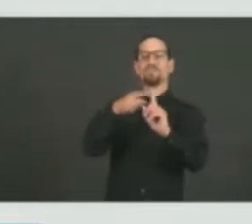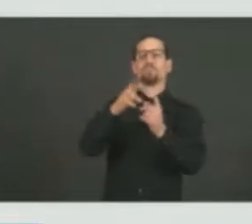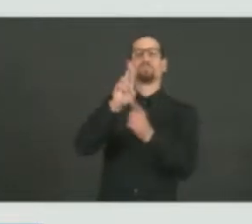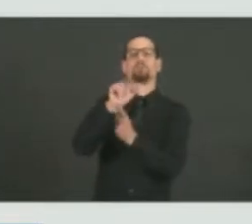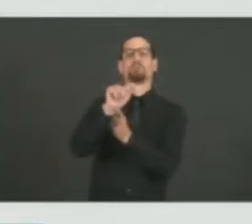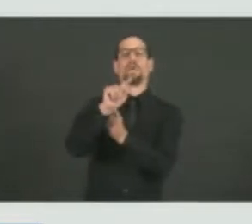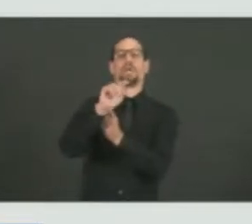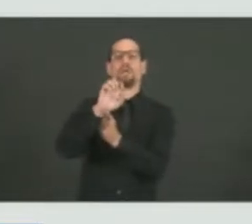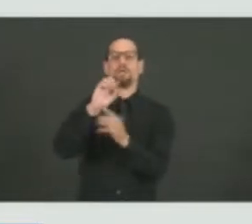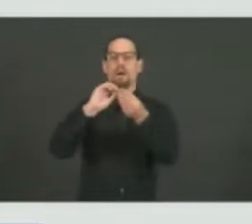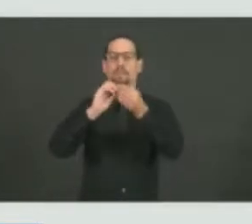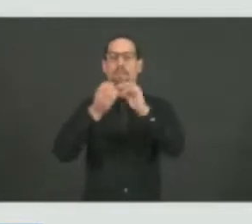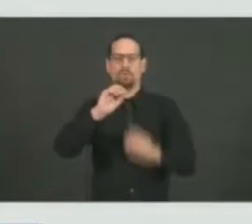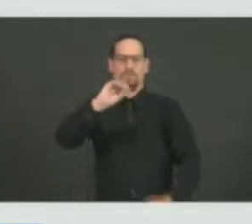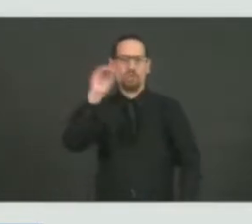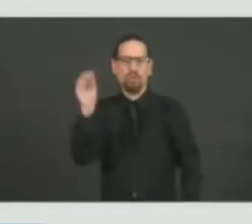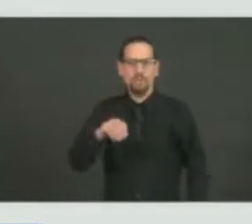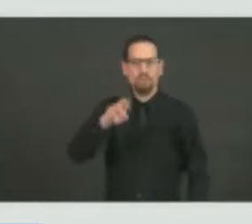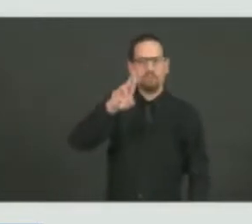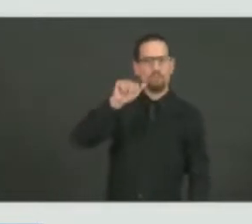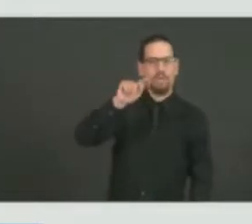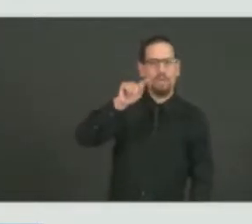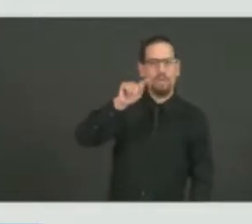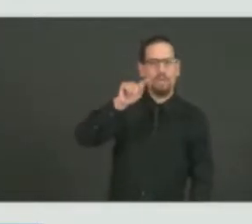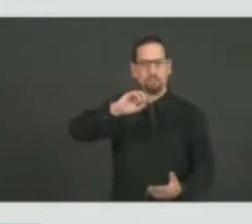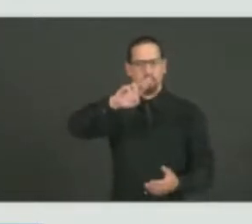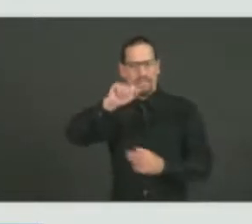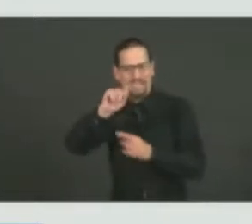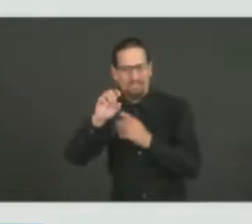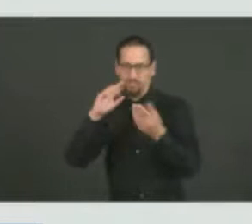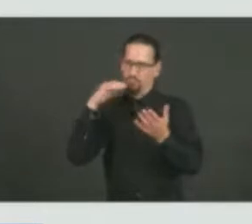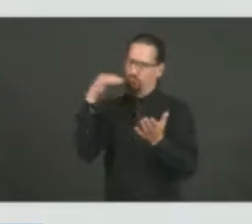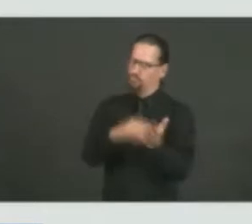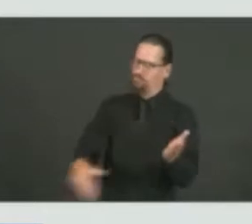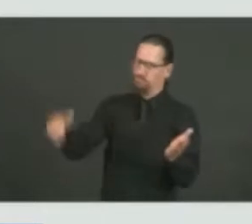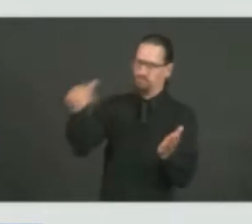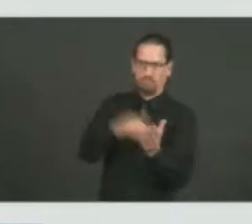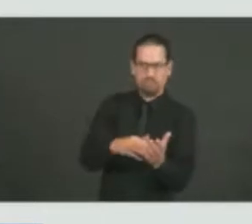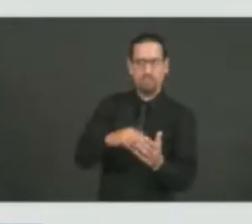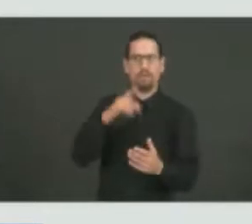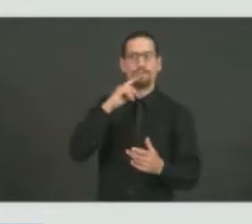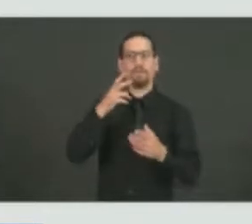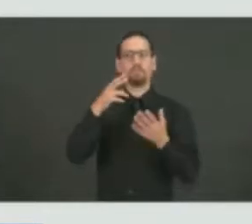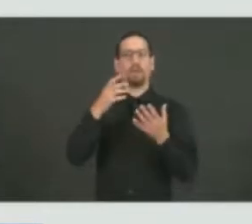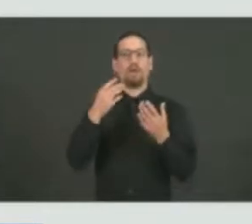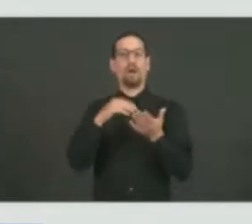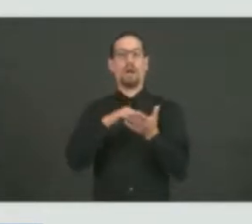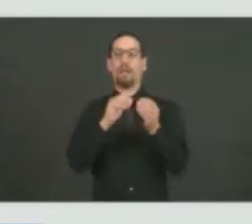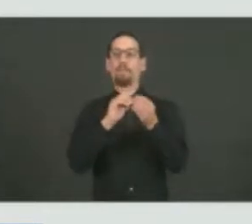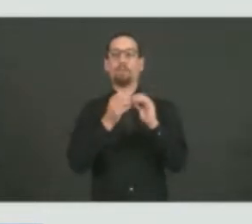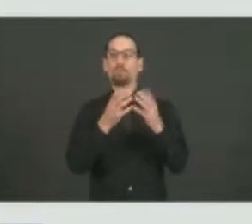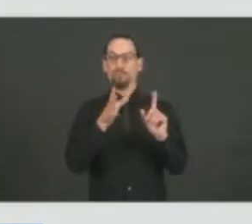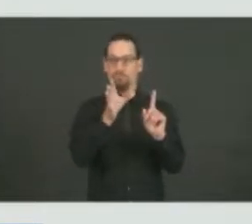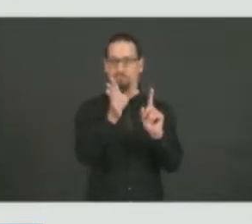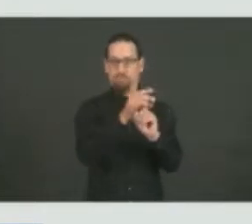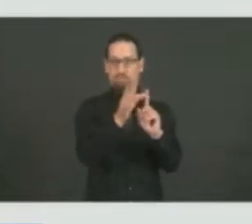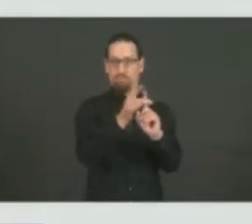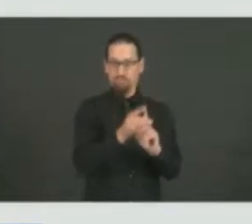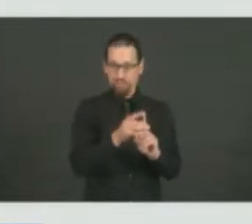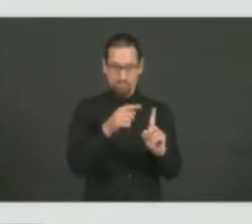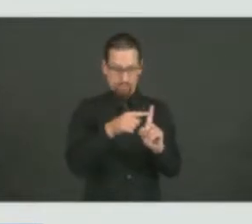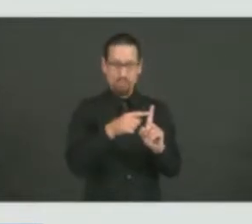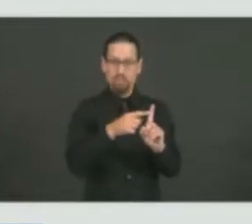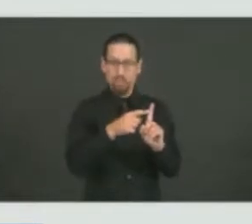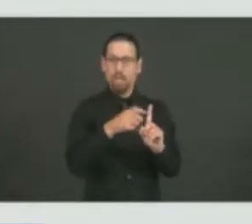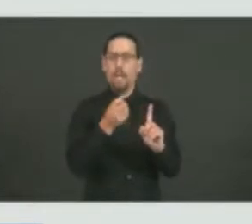Essentially, it's the number of people that one positive person infects. And we have said